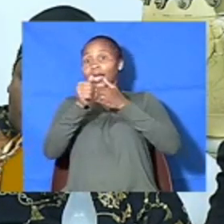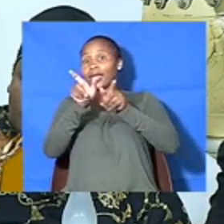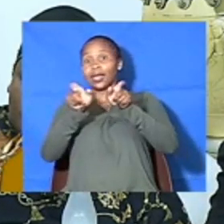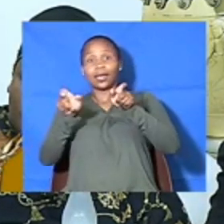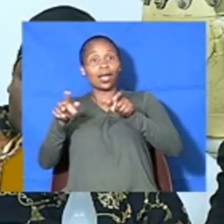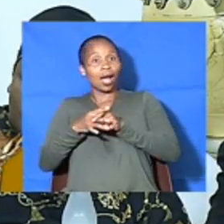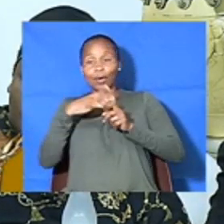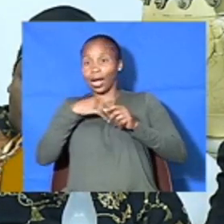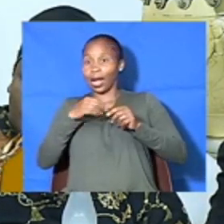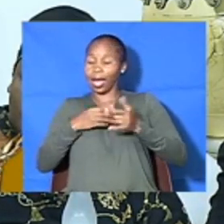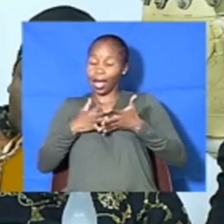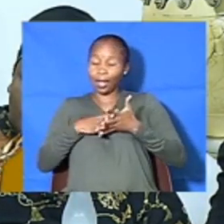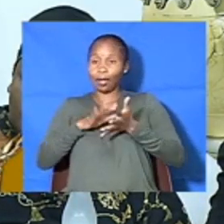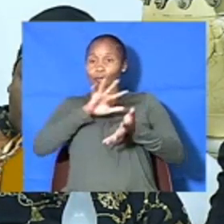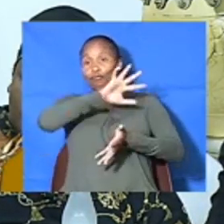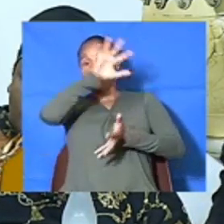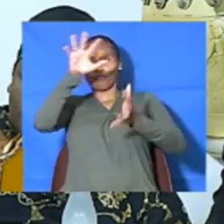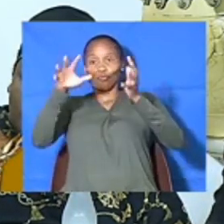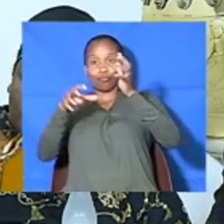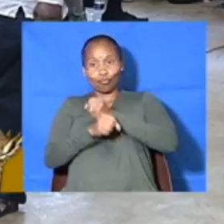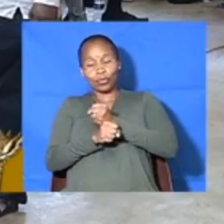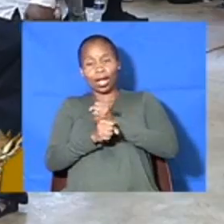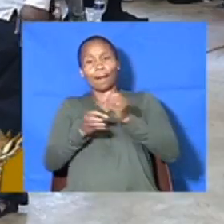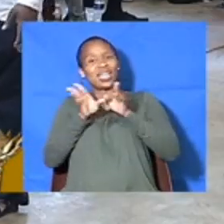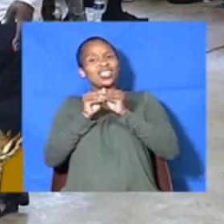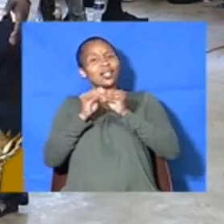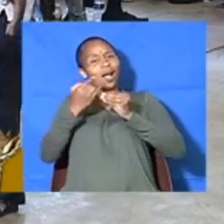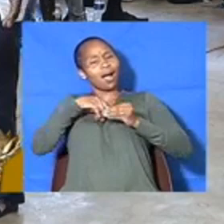Thank you. I support NHI.